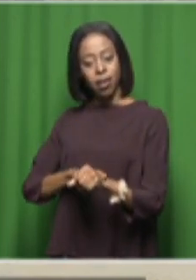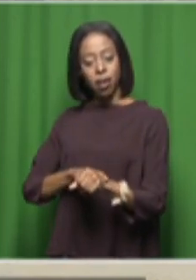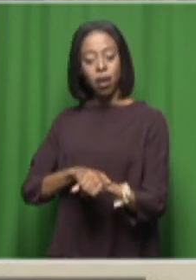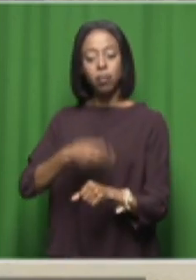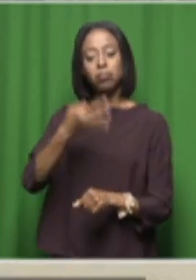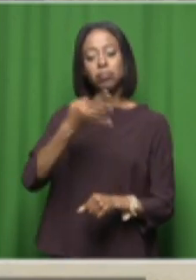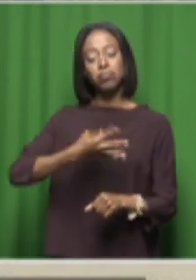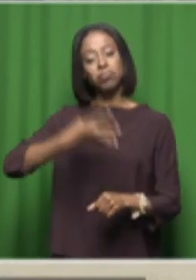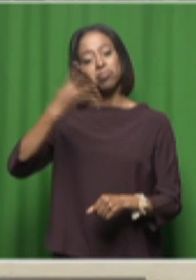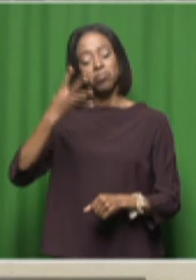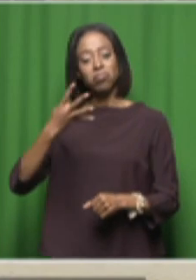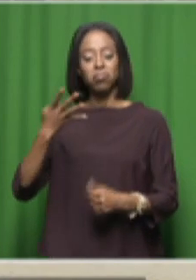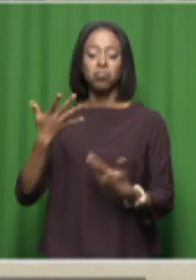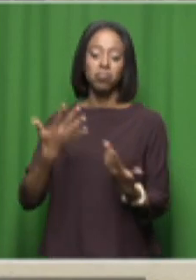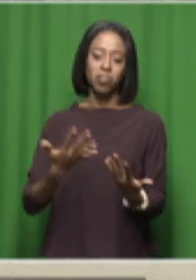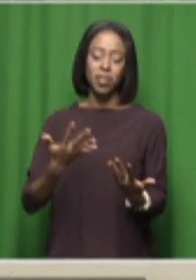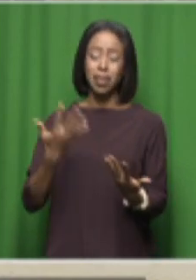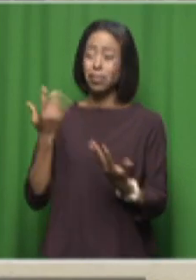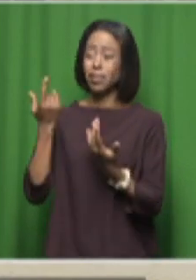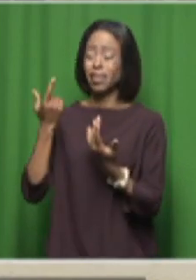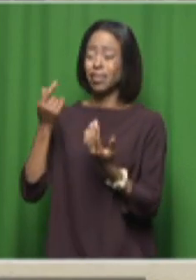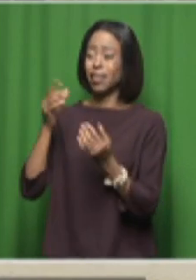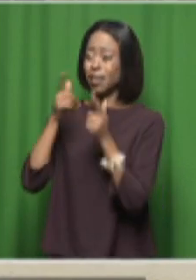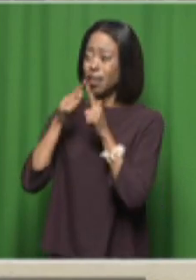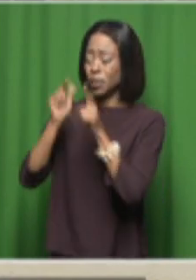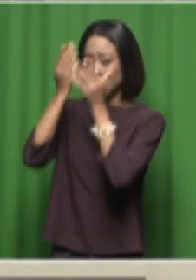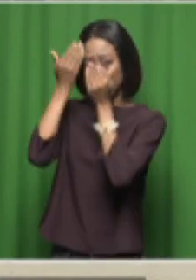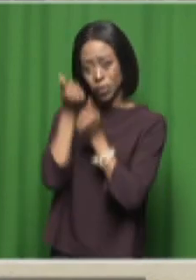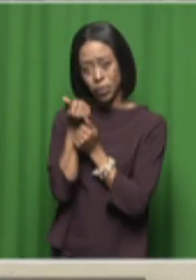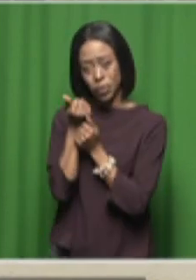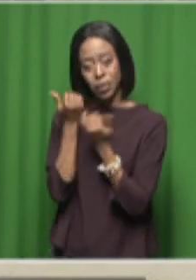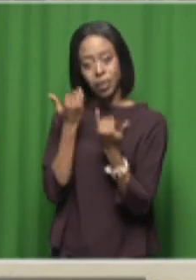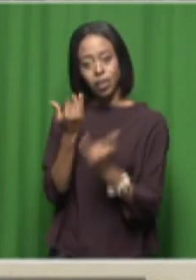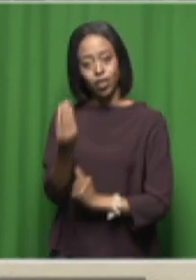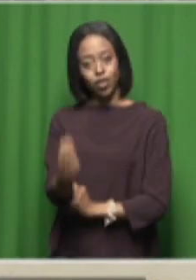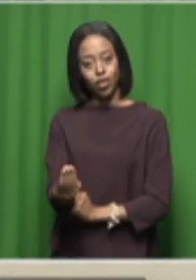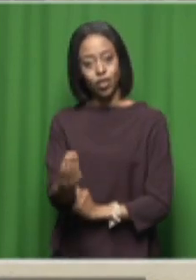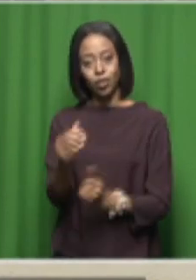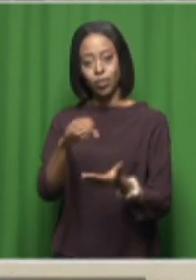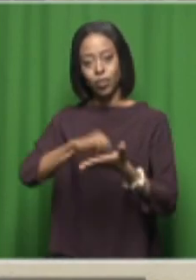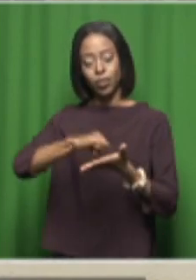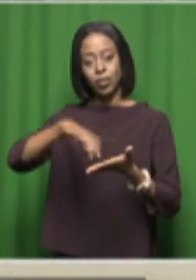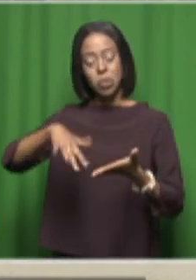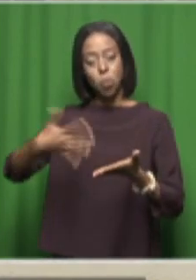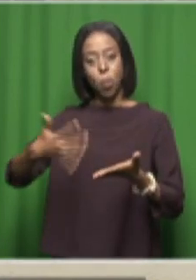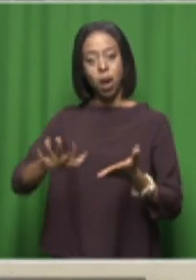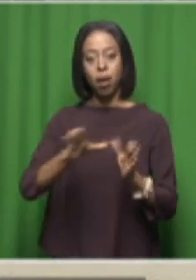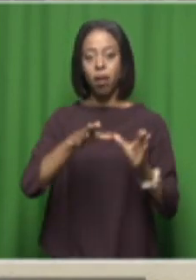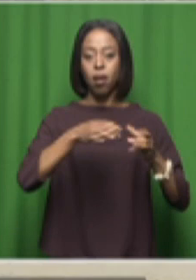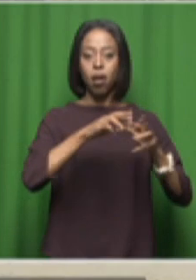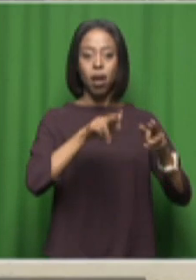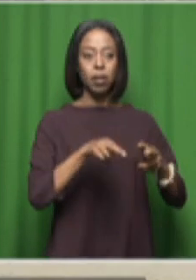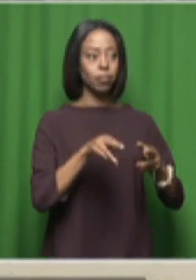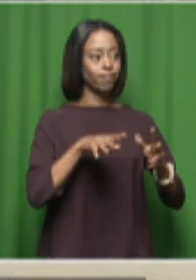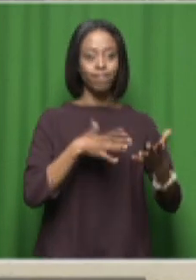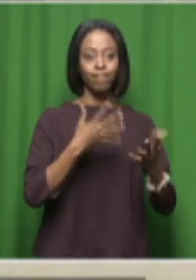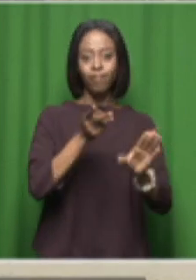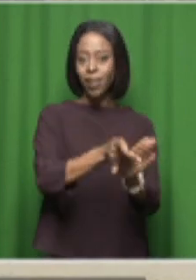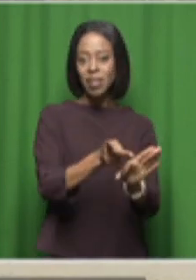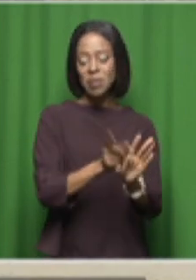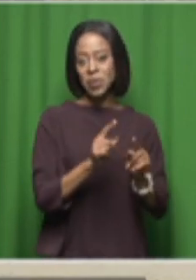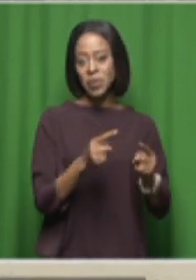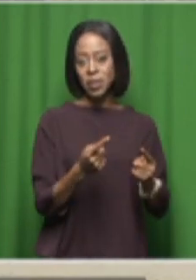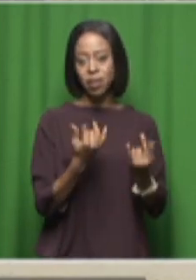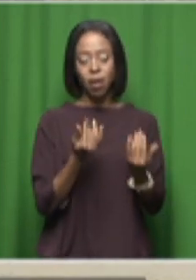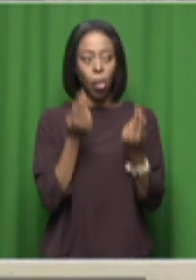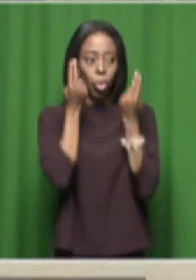third, fourth, or it could be a foreign language as well, that child is completely excluded in that particular classroom and would feel